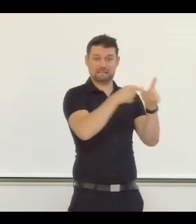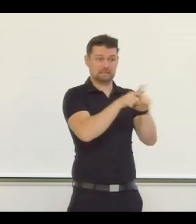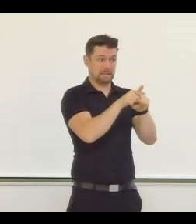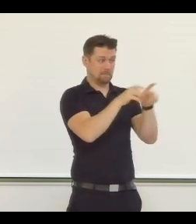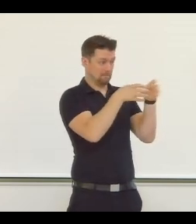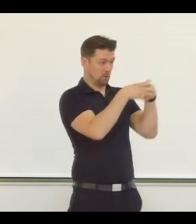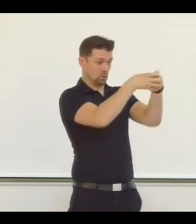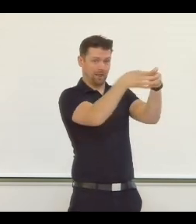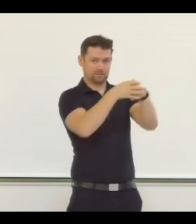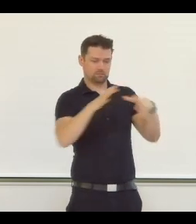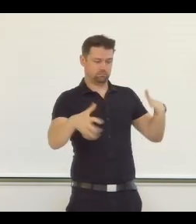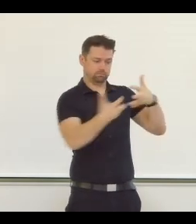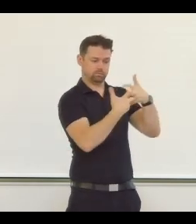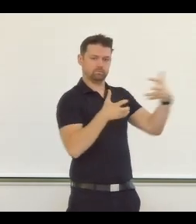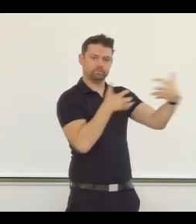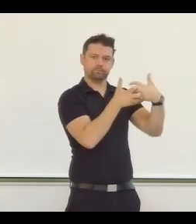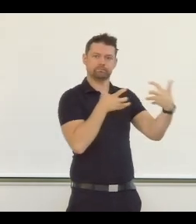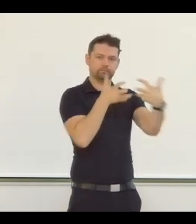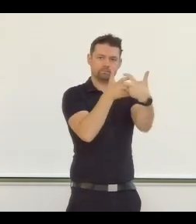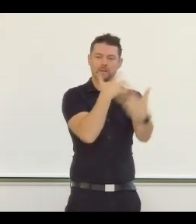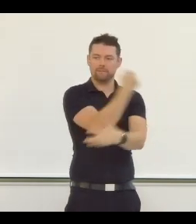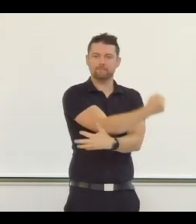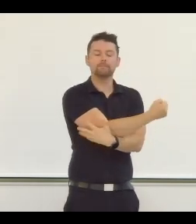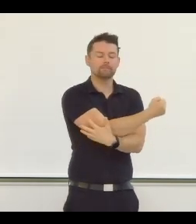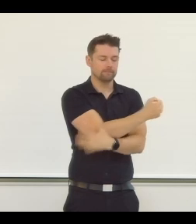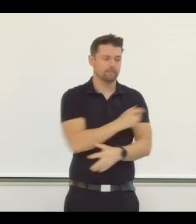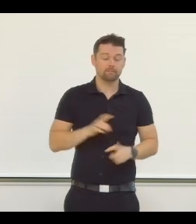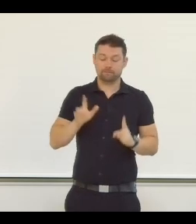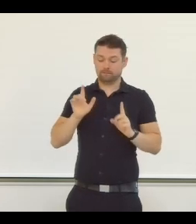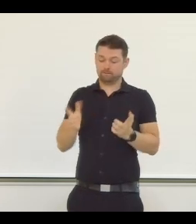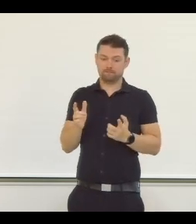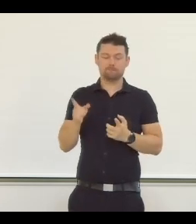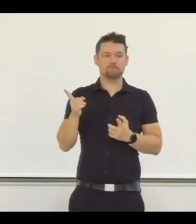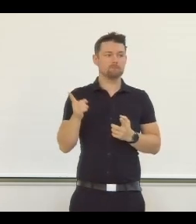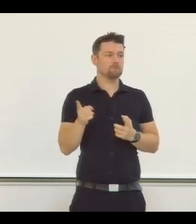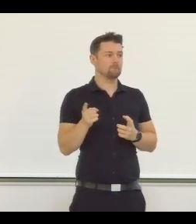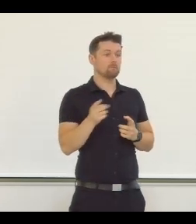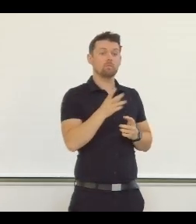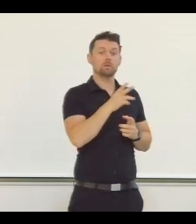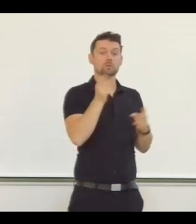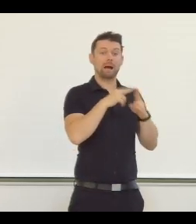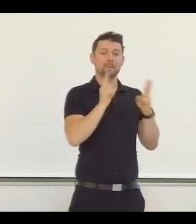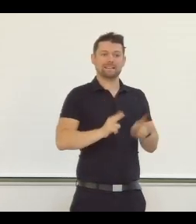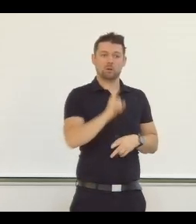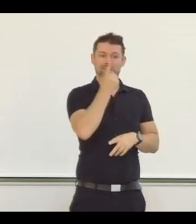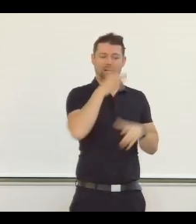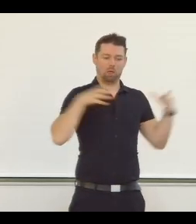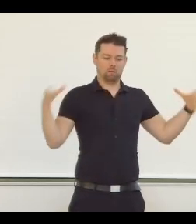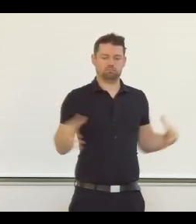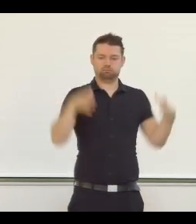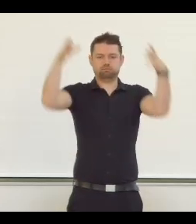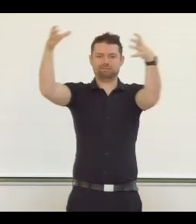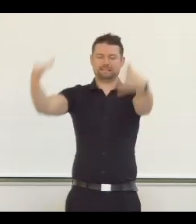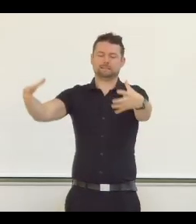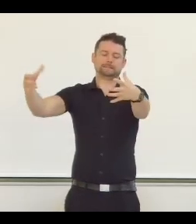from several modules. But there are habitats that are just a single module. For example, the high sea